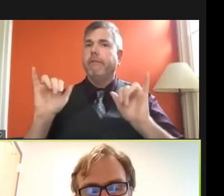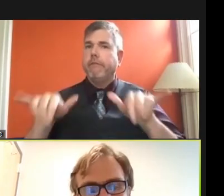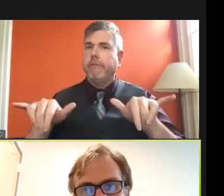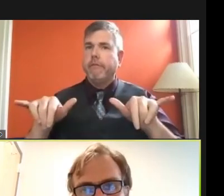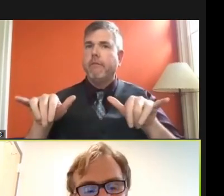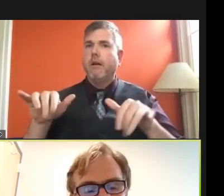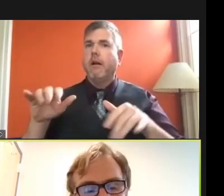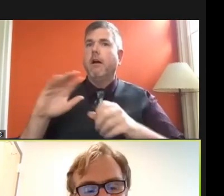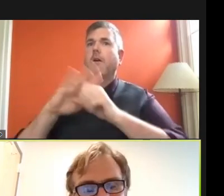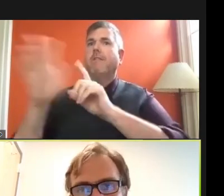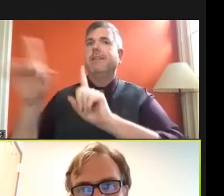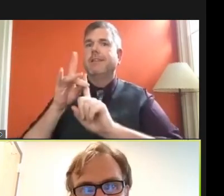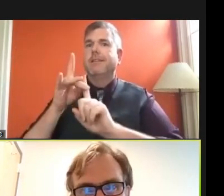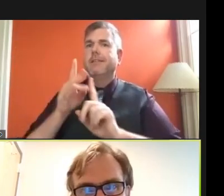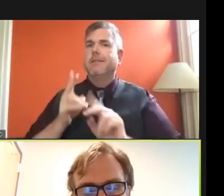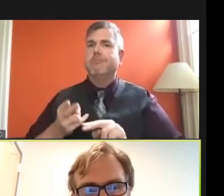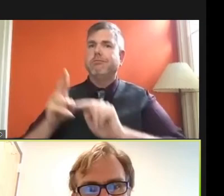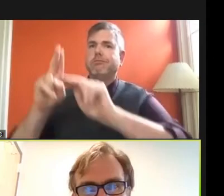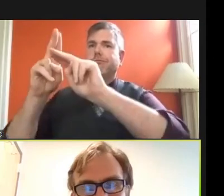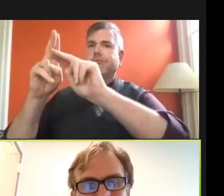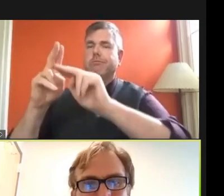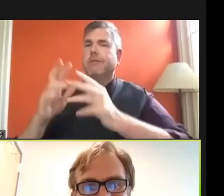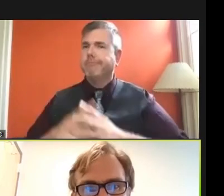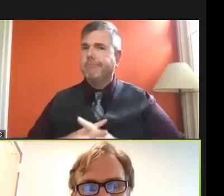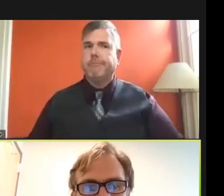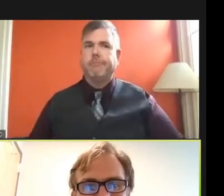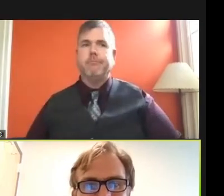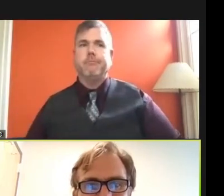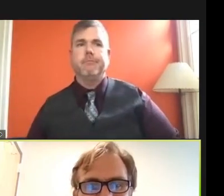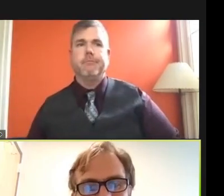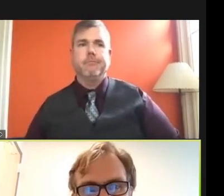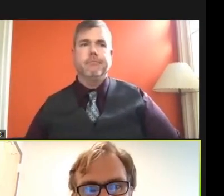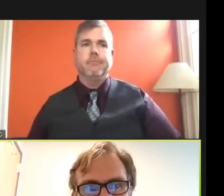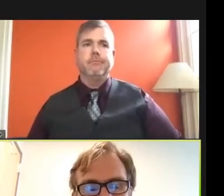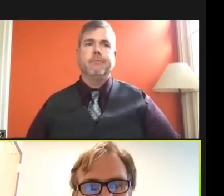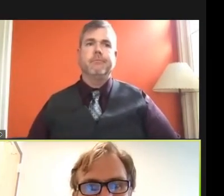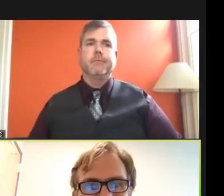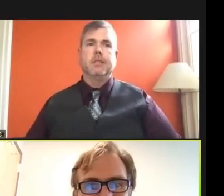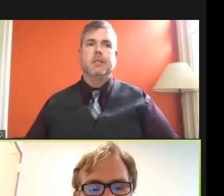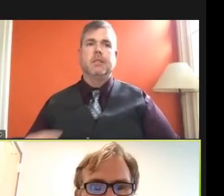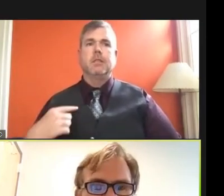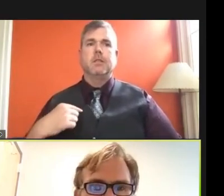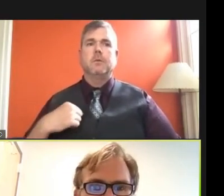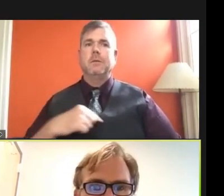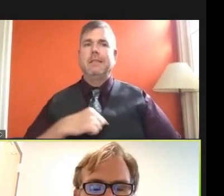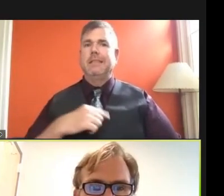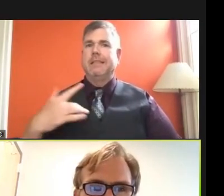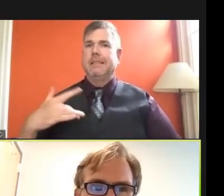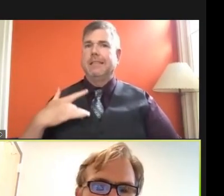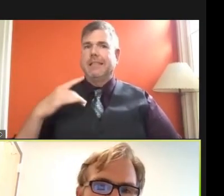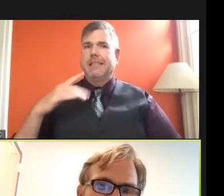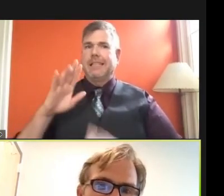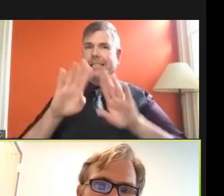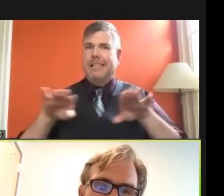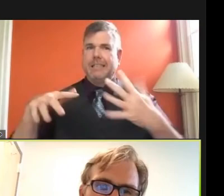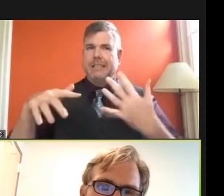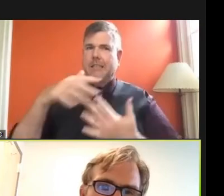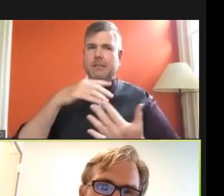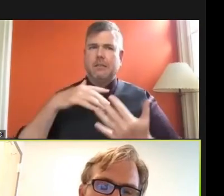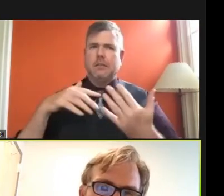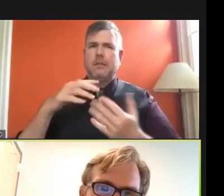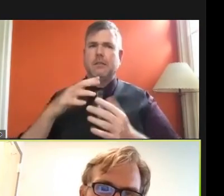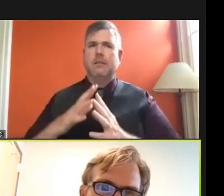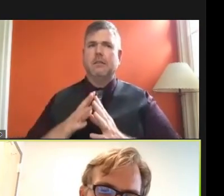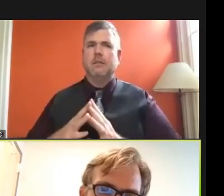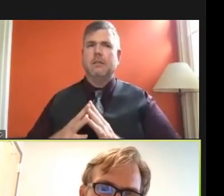networks where children are gathering in other ways, where there may be even more mixing outside of the school setting. And so the assumption that a school